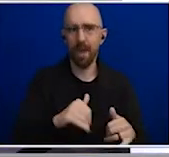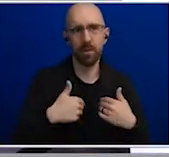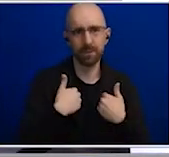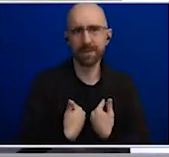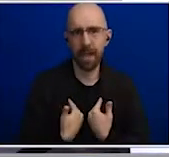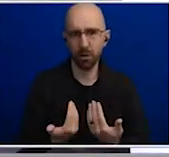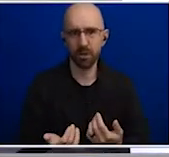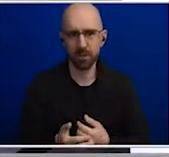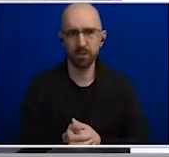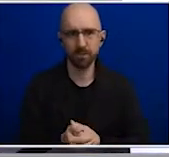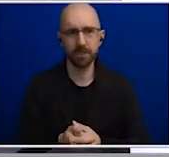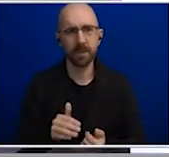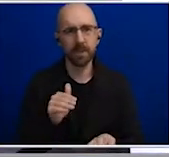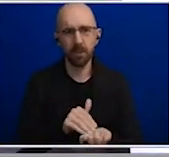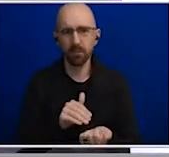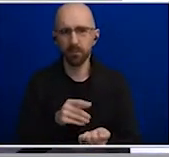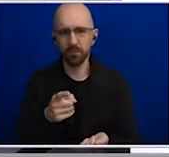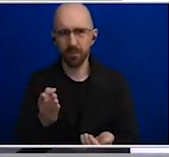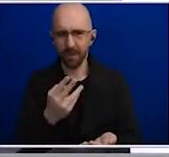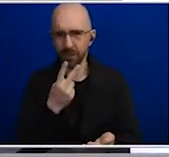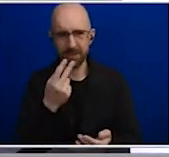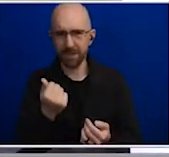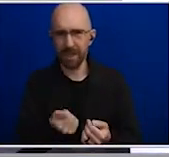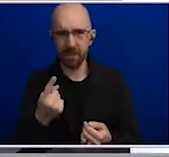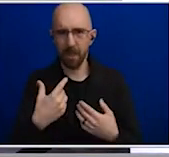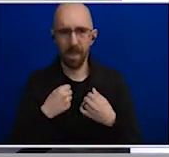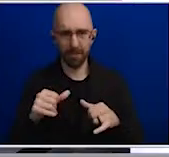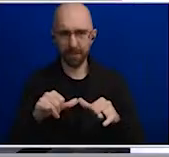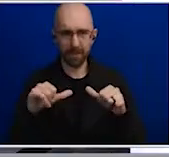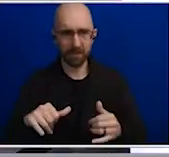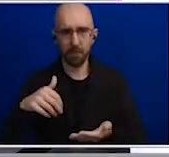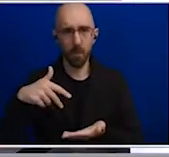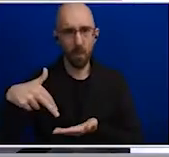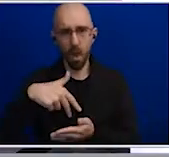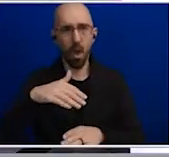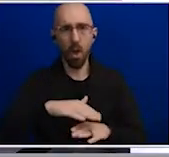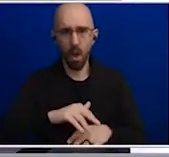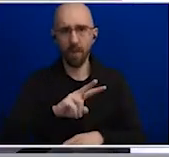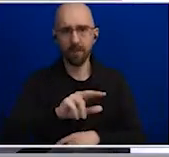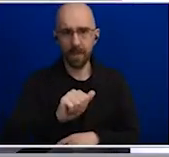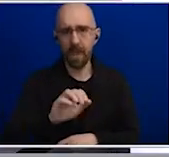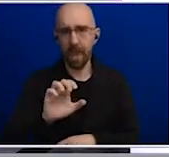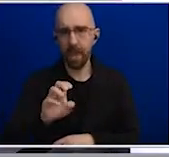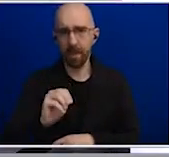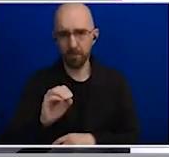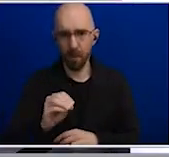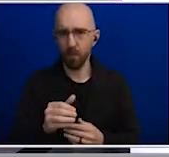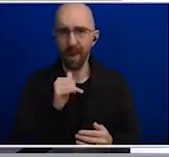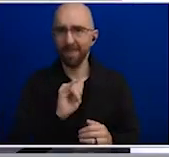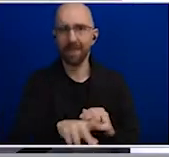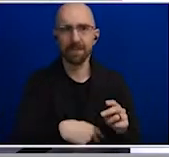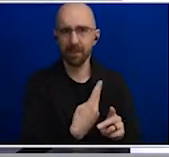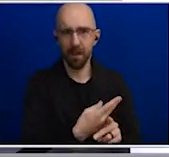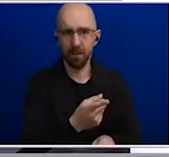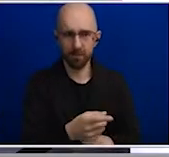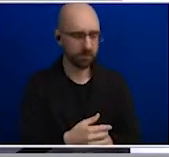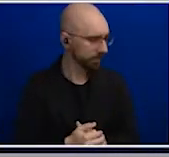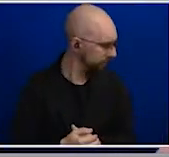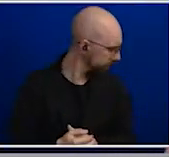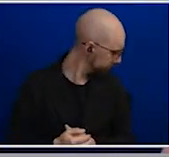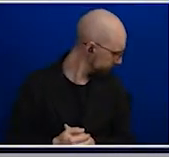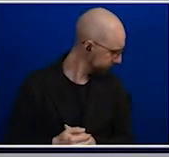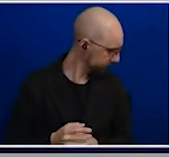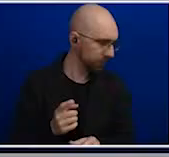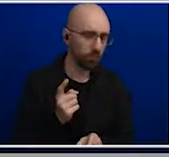Dr. Zorn, you'd never seen anyone here at the health system walk on VA ECMO. Well, we've had of this kind. We've had So we've had other.